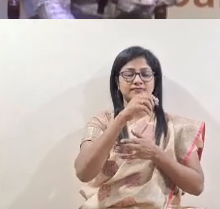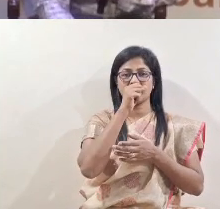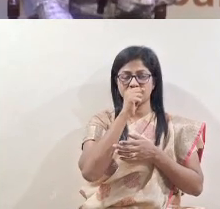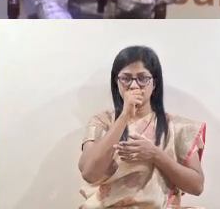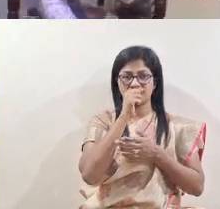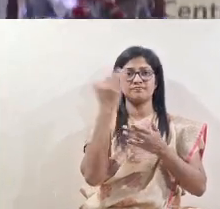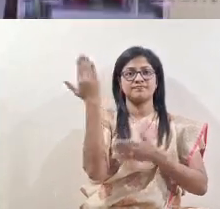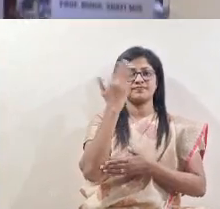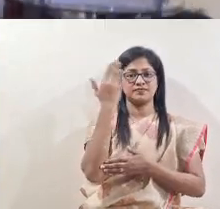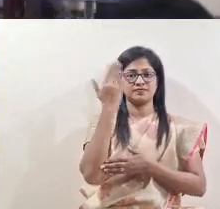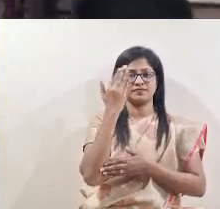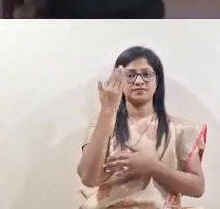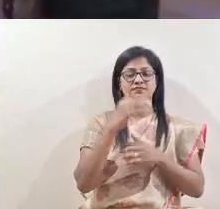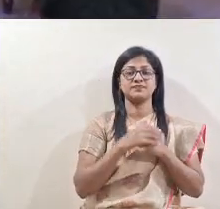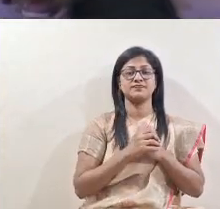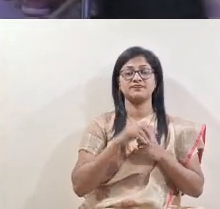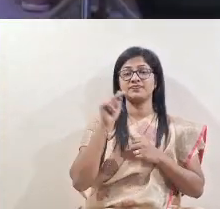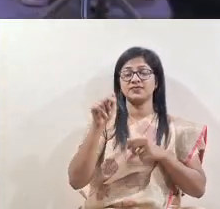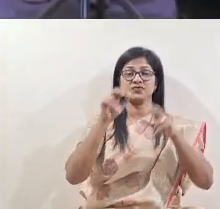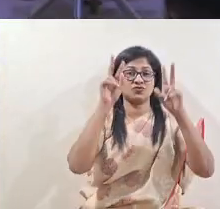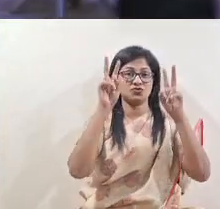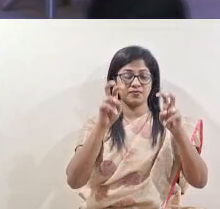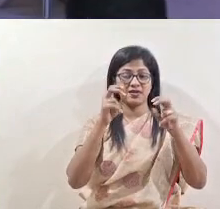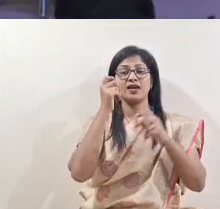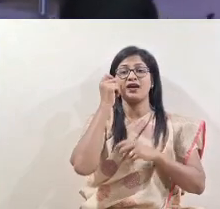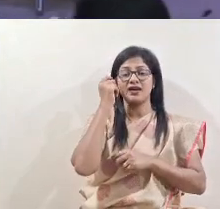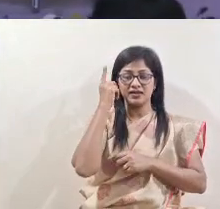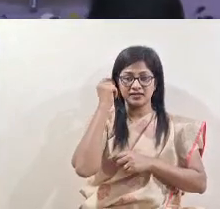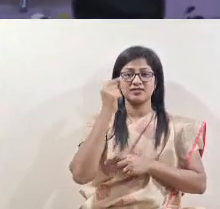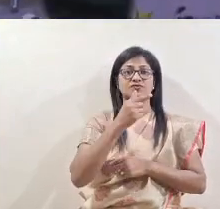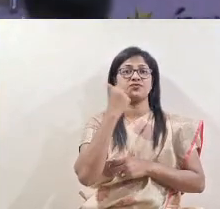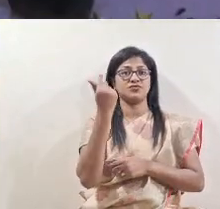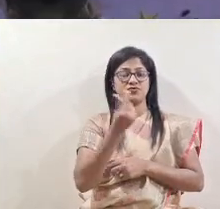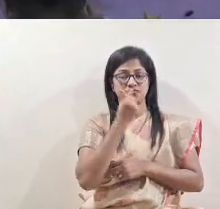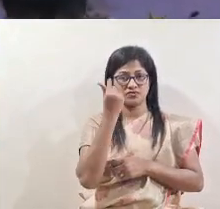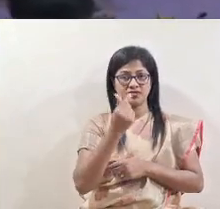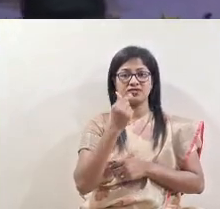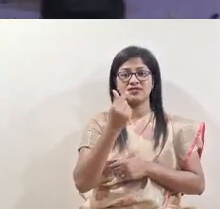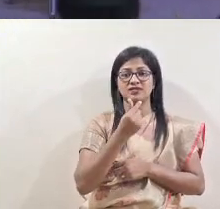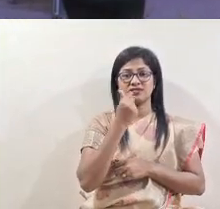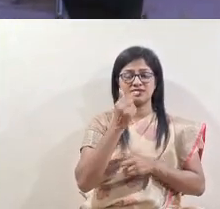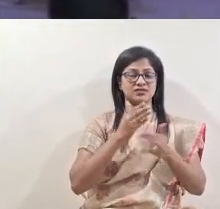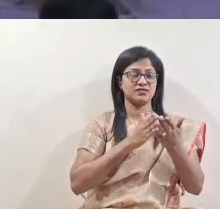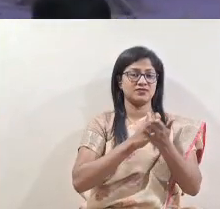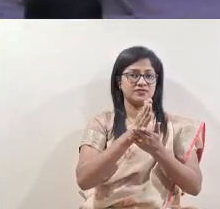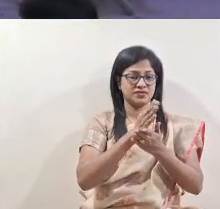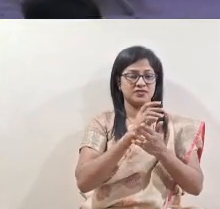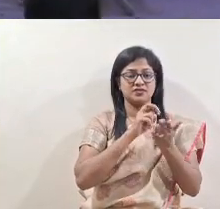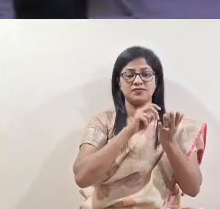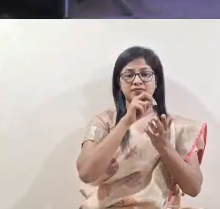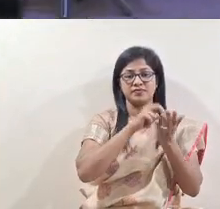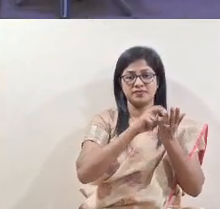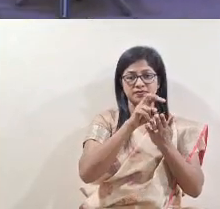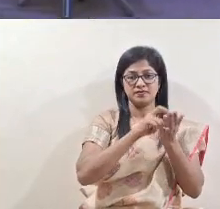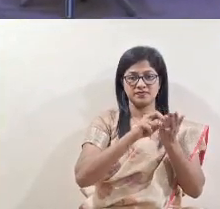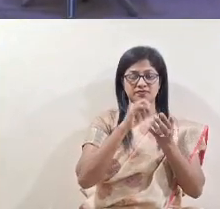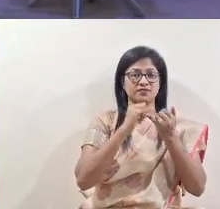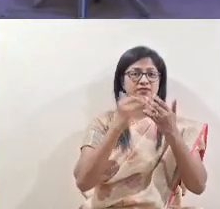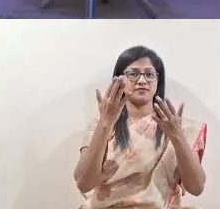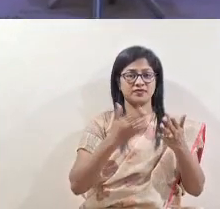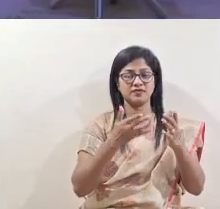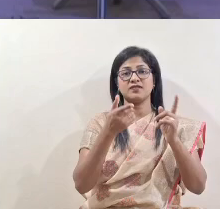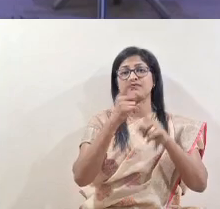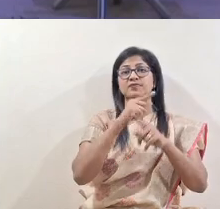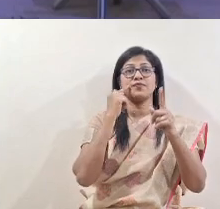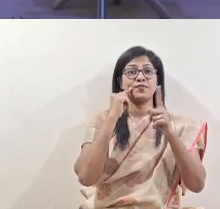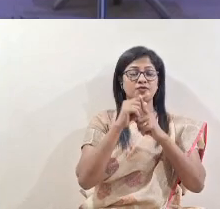give his presentation. He is speaking on understanding the utilization patterns of pedestrian crossing facilities, evidence from